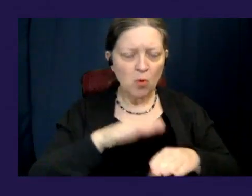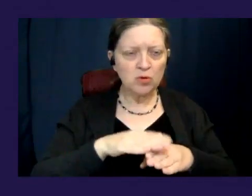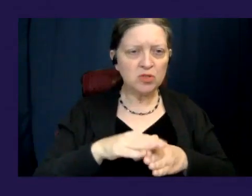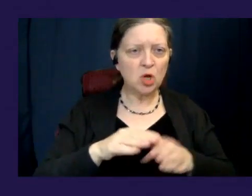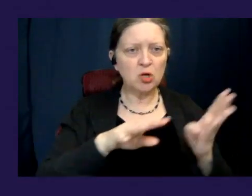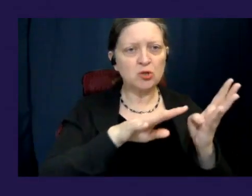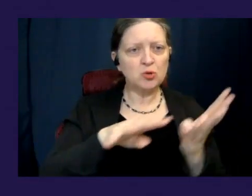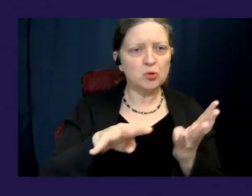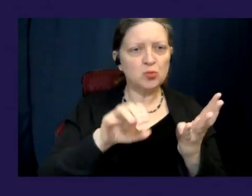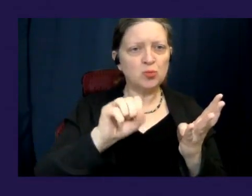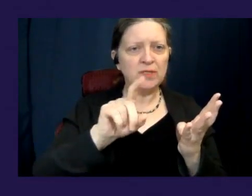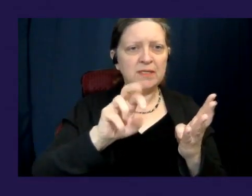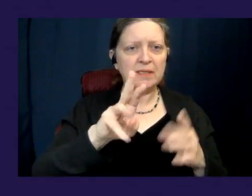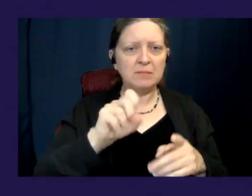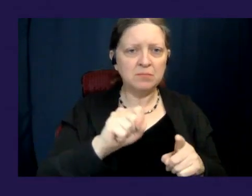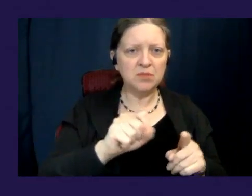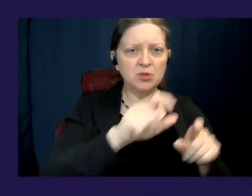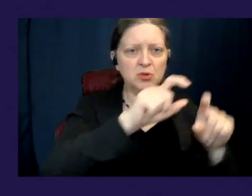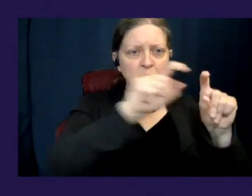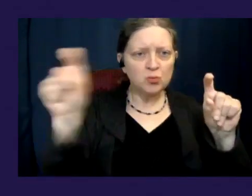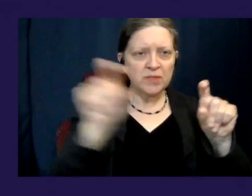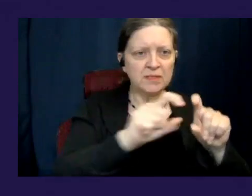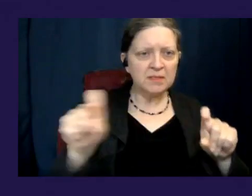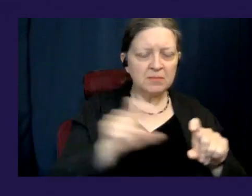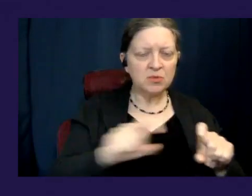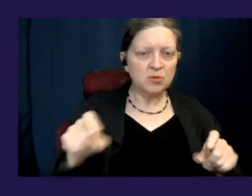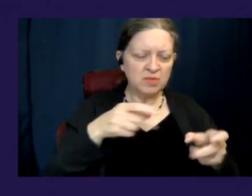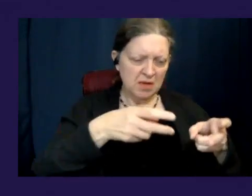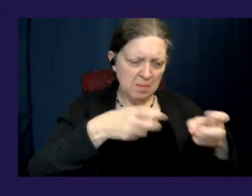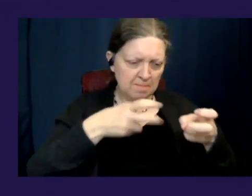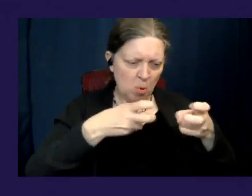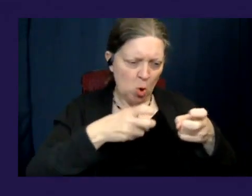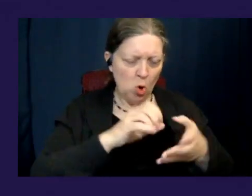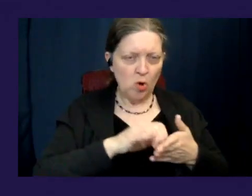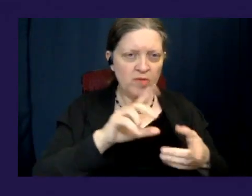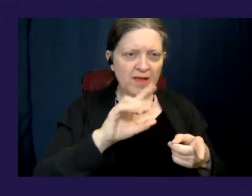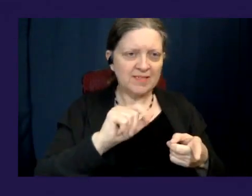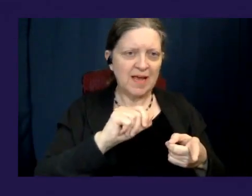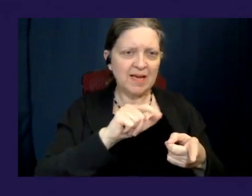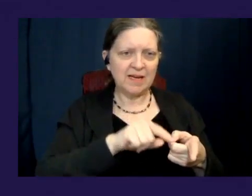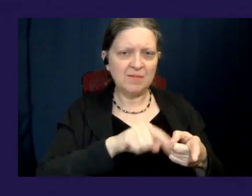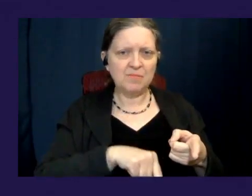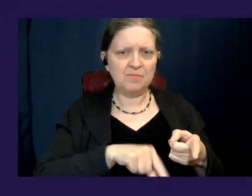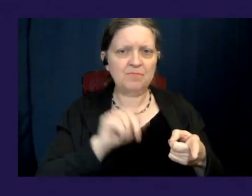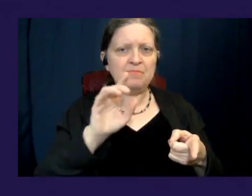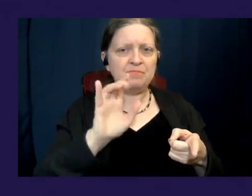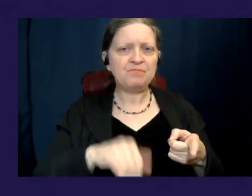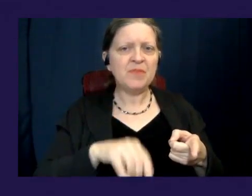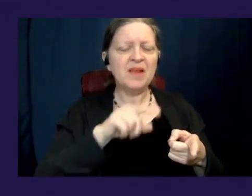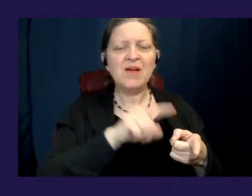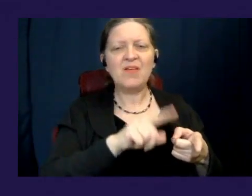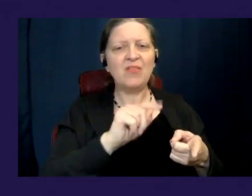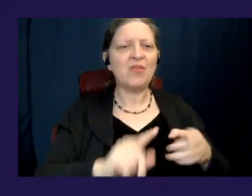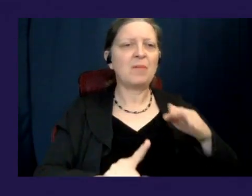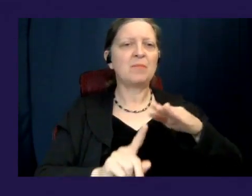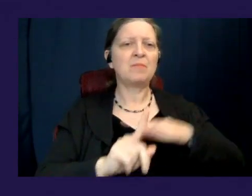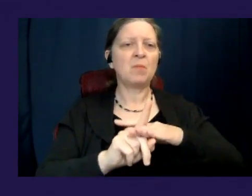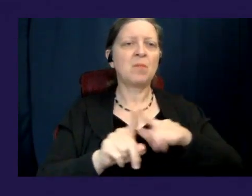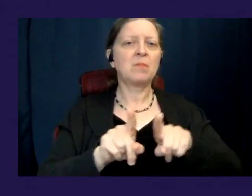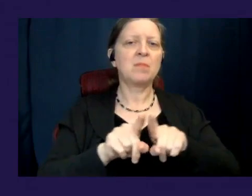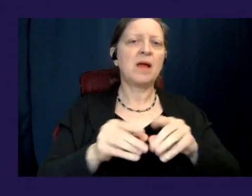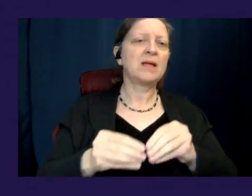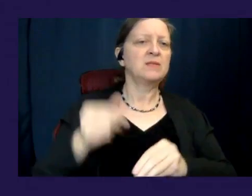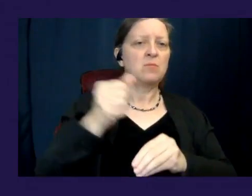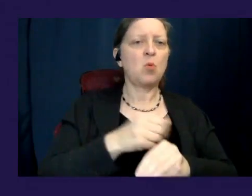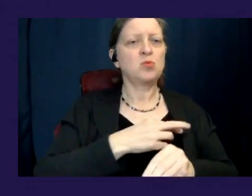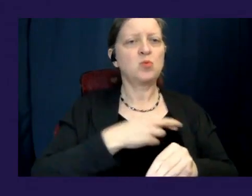for those themes that I always say rise to the top, but those that should be of most concern, of most risk for us. And then